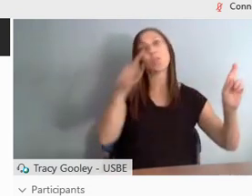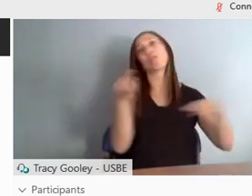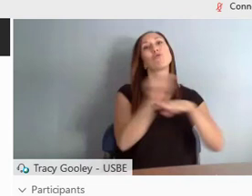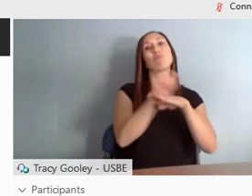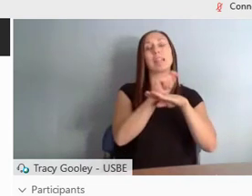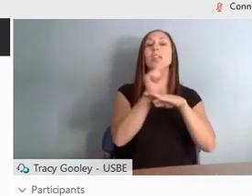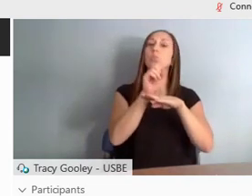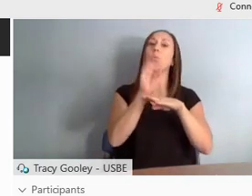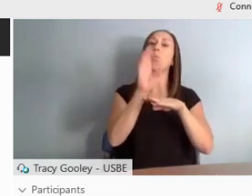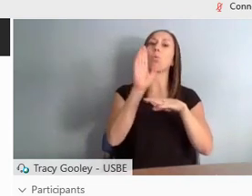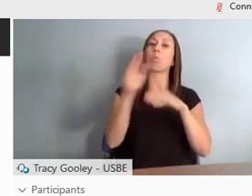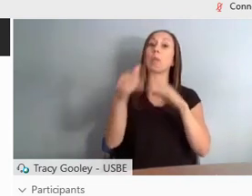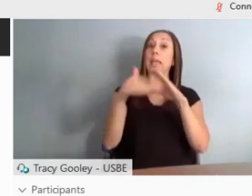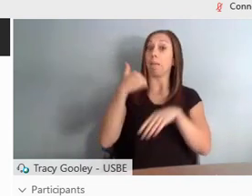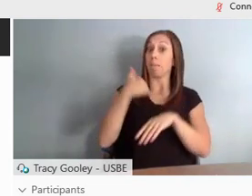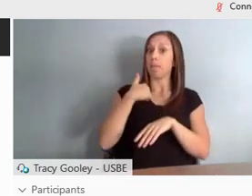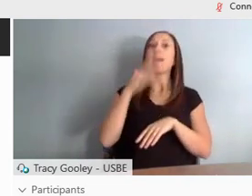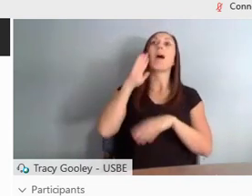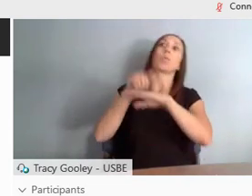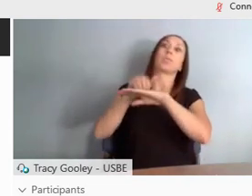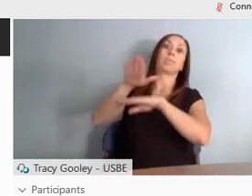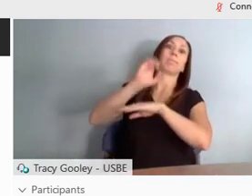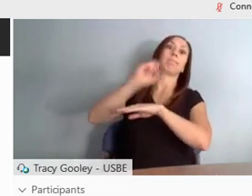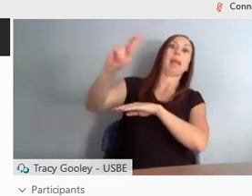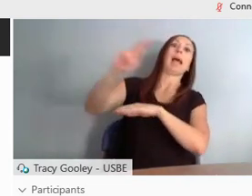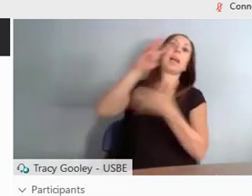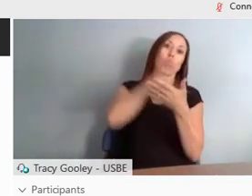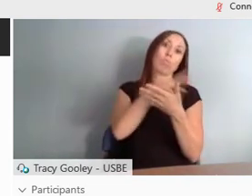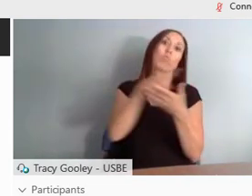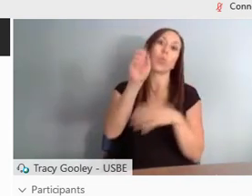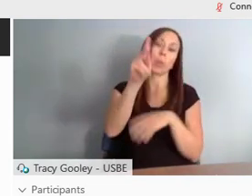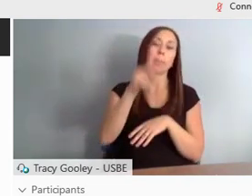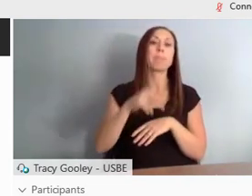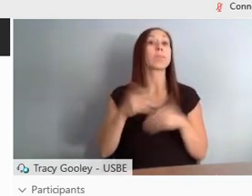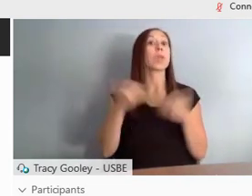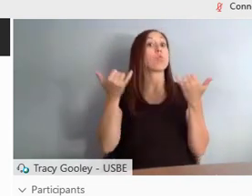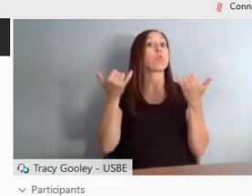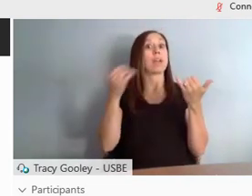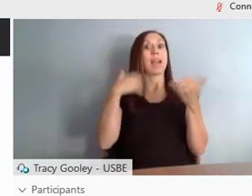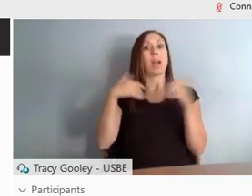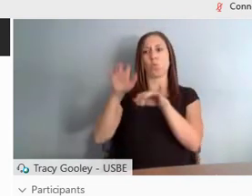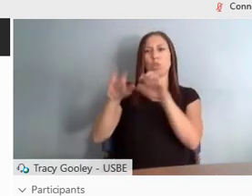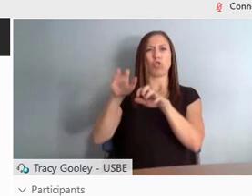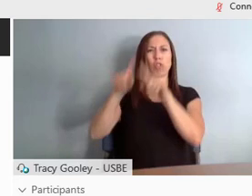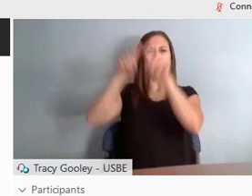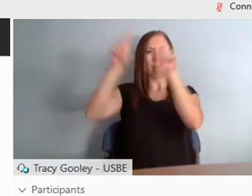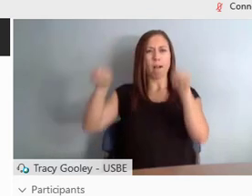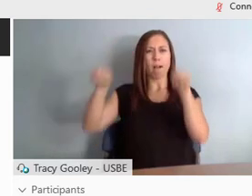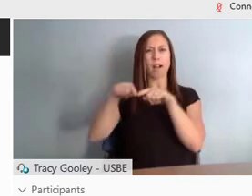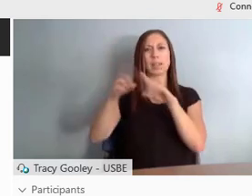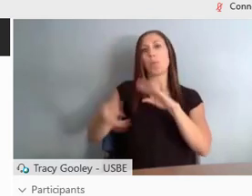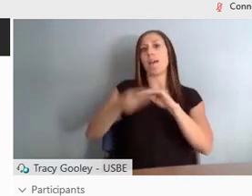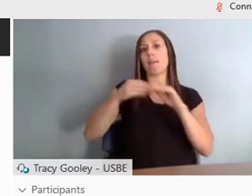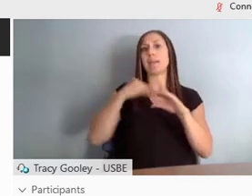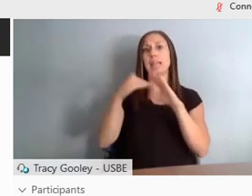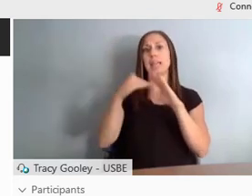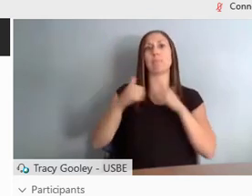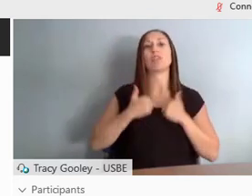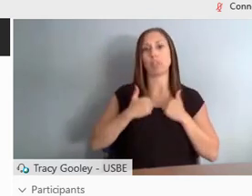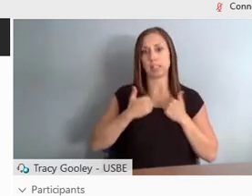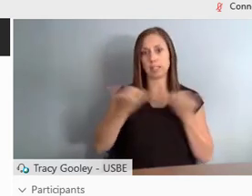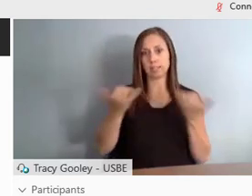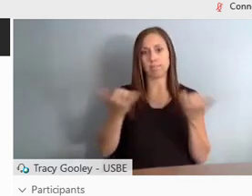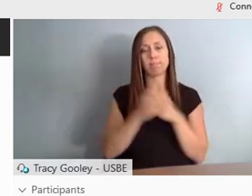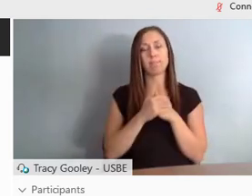training. So shoot me that email, and I will go ahead in the chat box, enter my email address as well